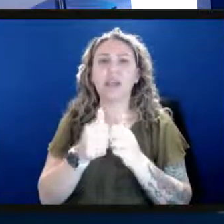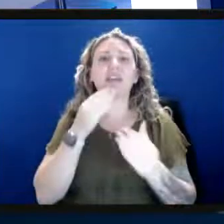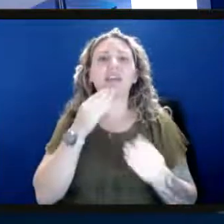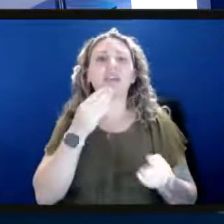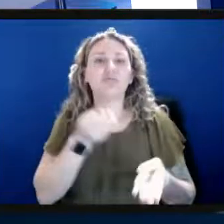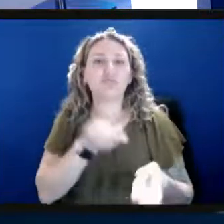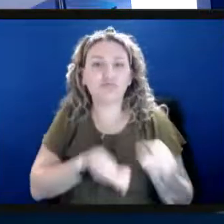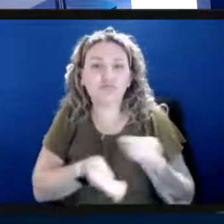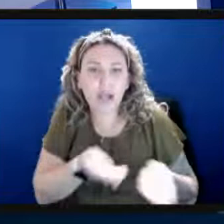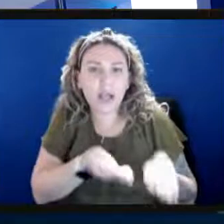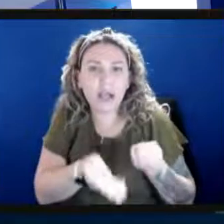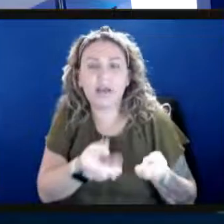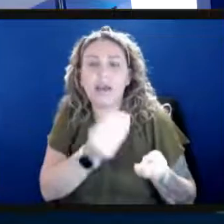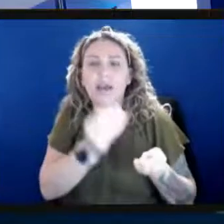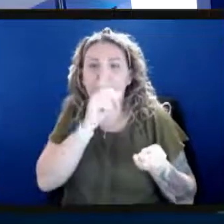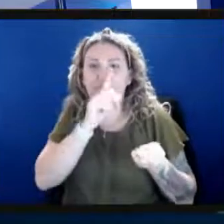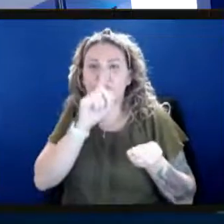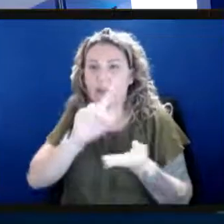prescriptions.